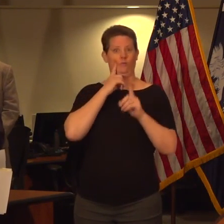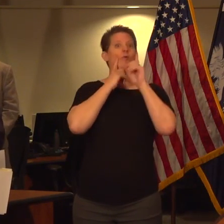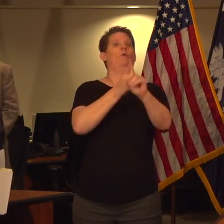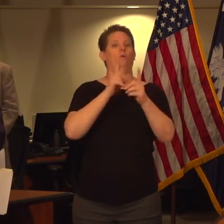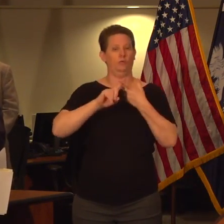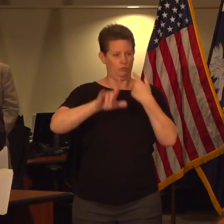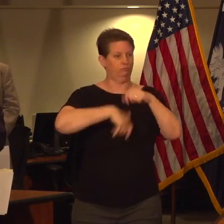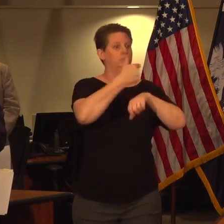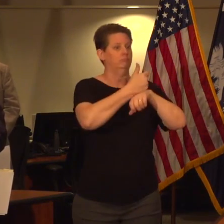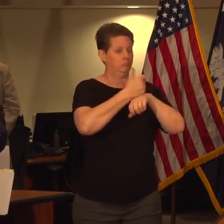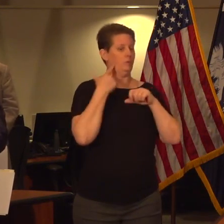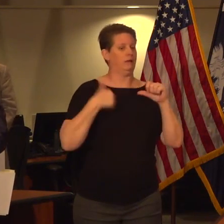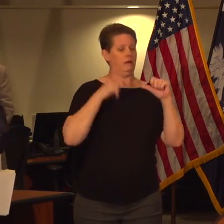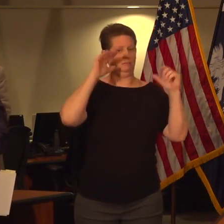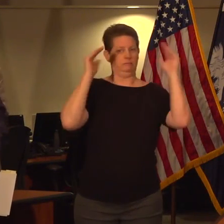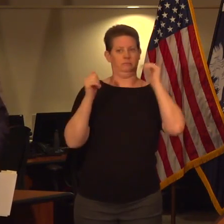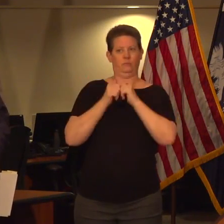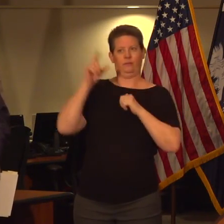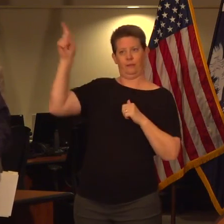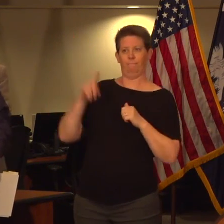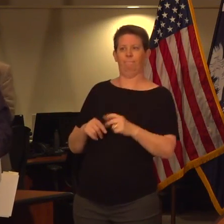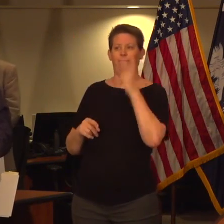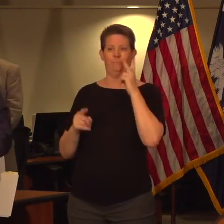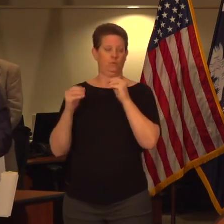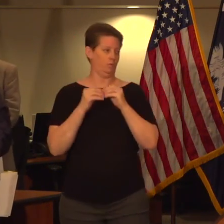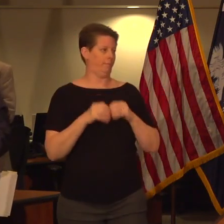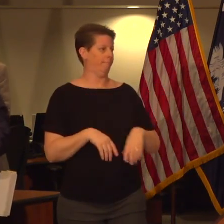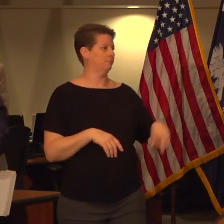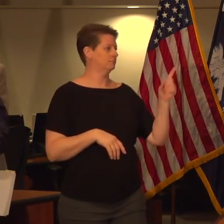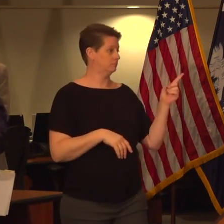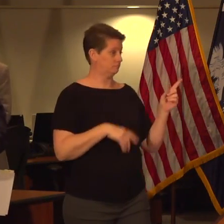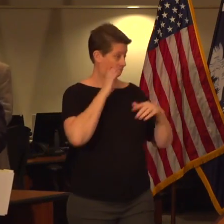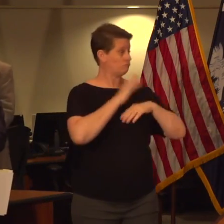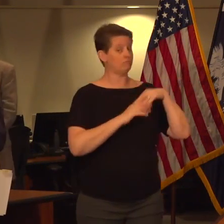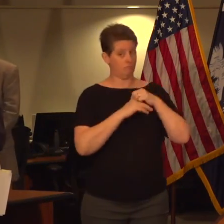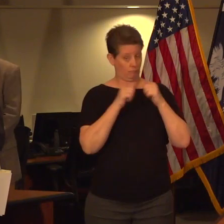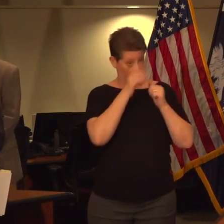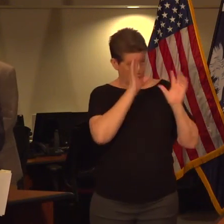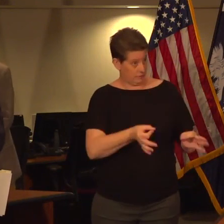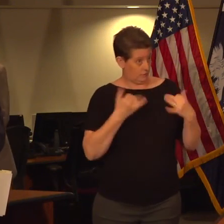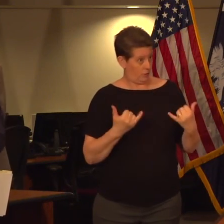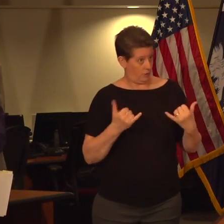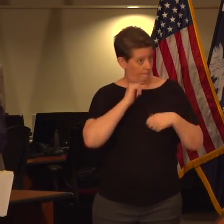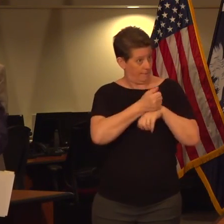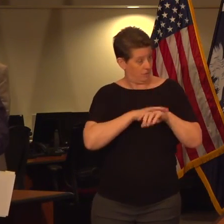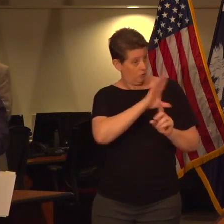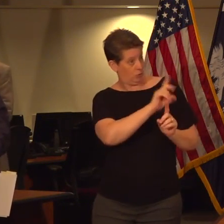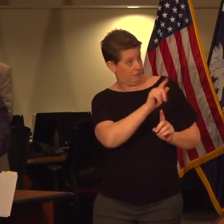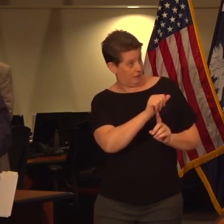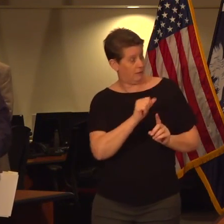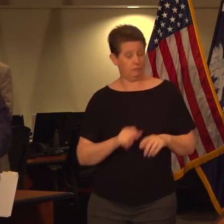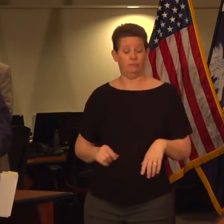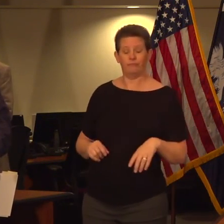with what is recommended from the national guidelines. So you feel comfortable right now with the decision to slowly take these measures based on the data you have